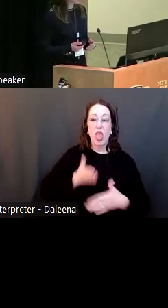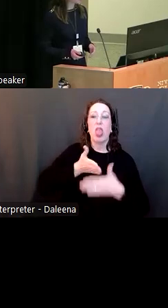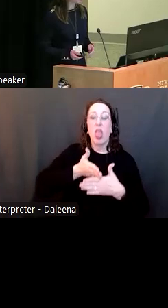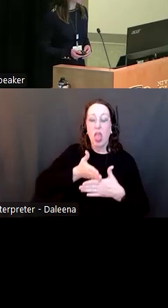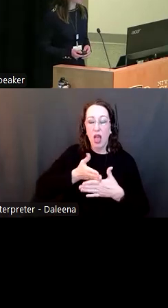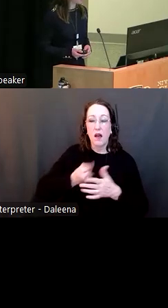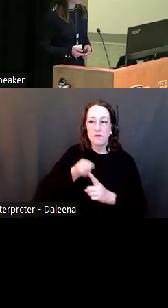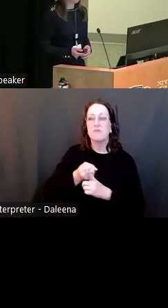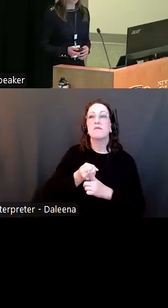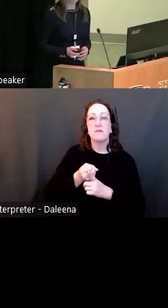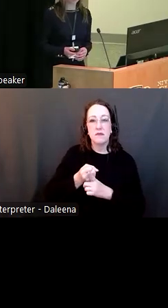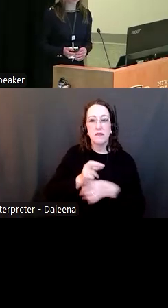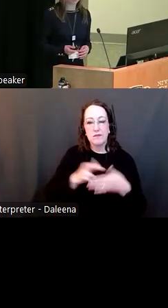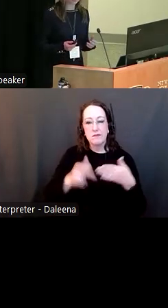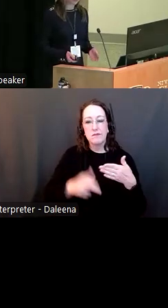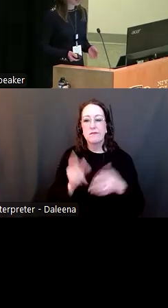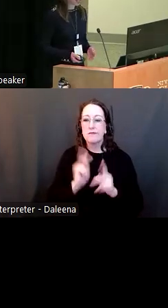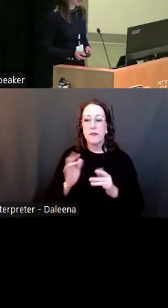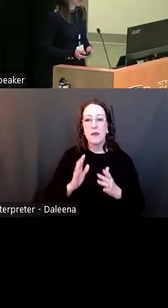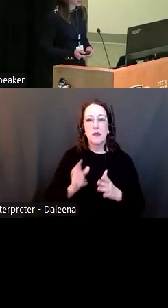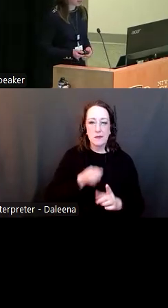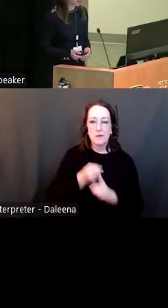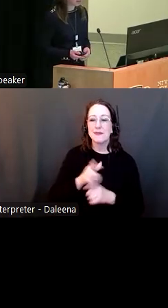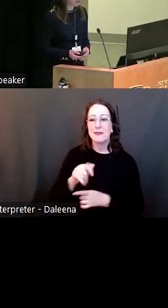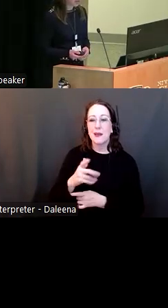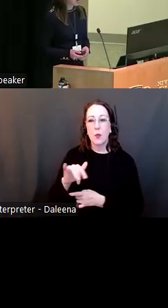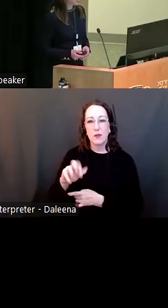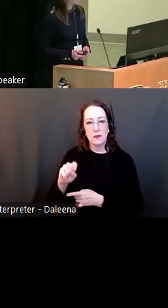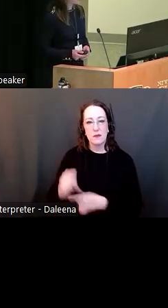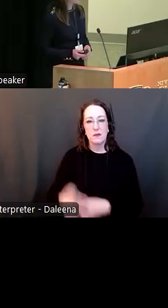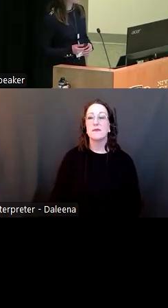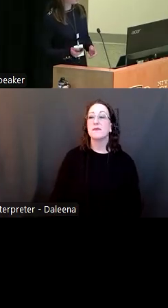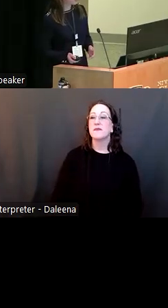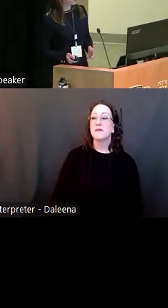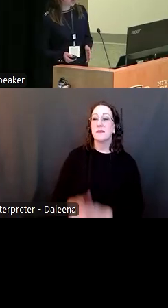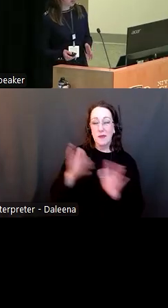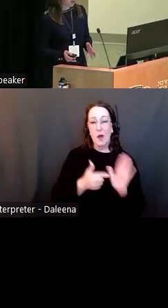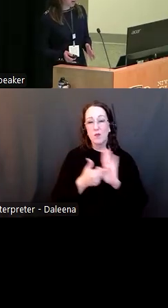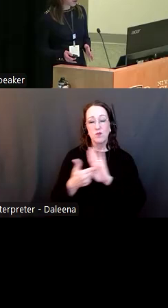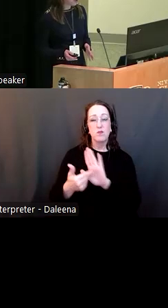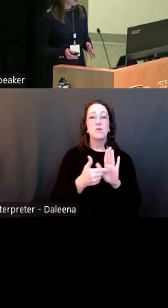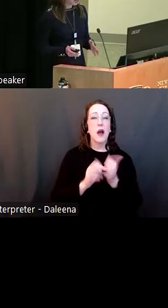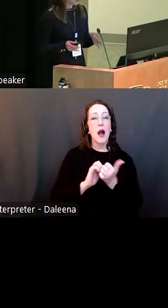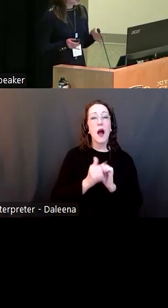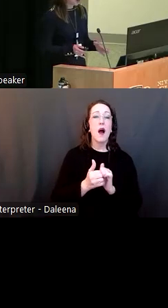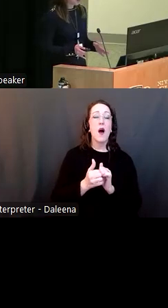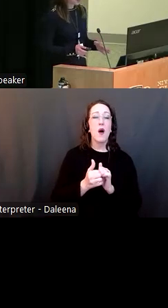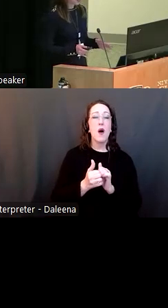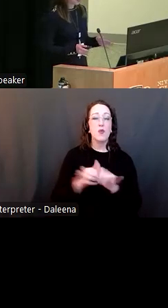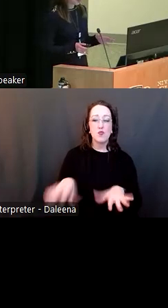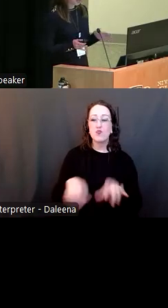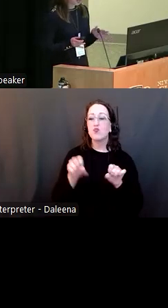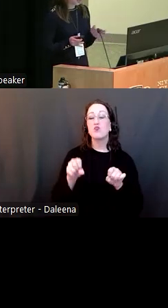the outcomes of individuals affected by psychosis. I plan to demonstrate how to